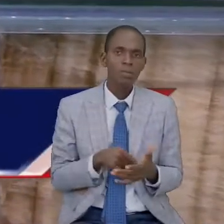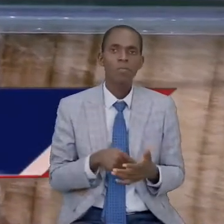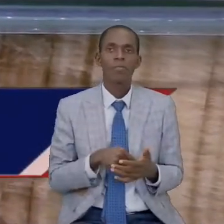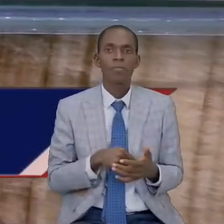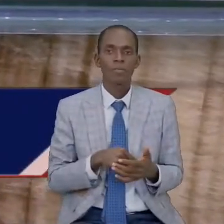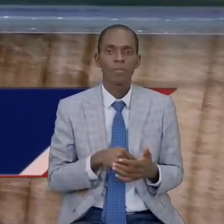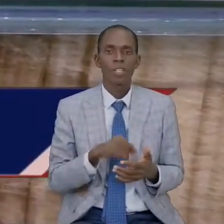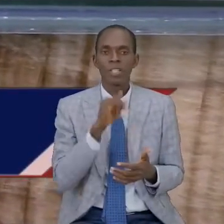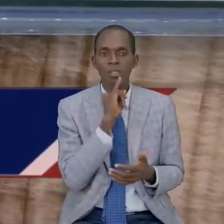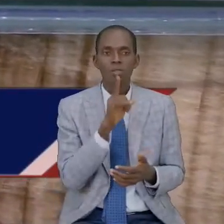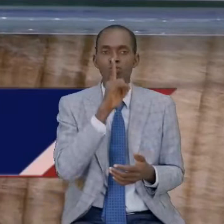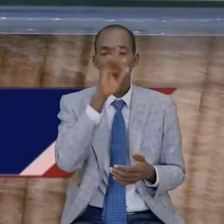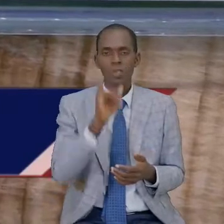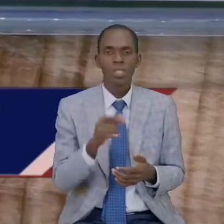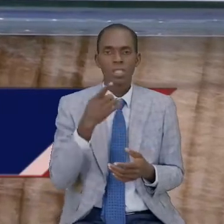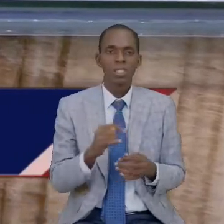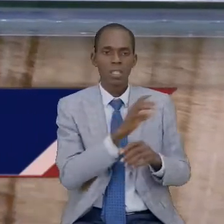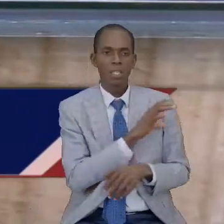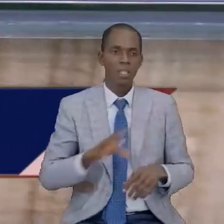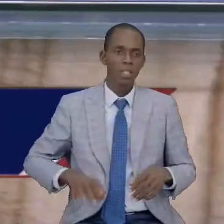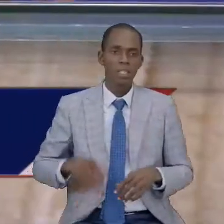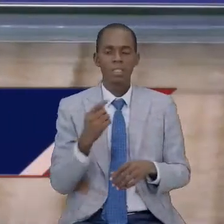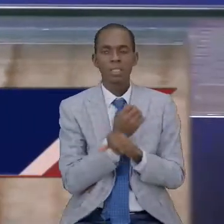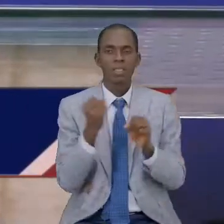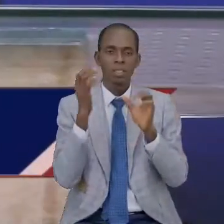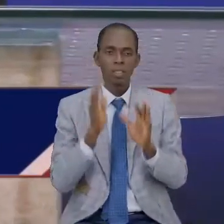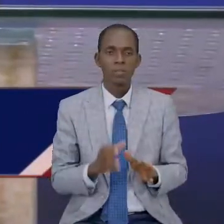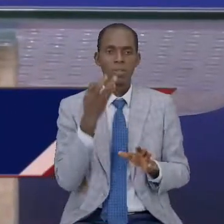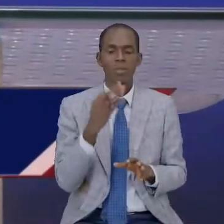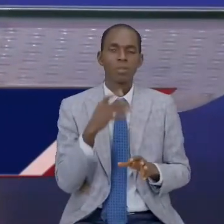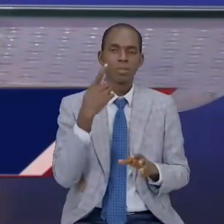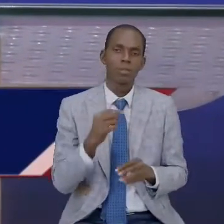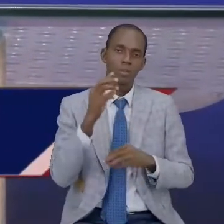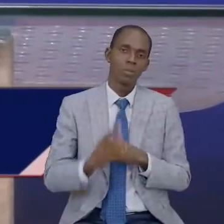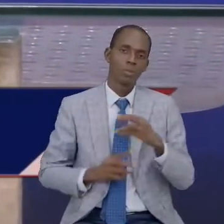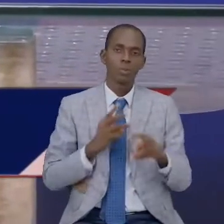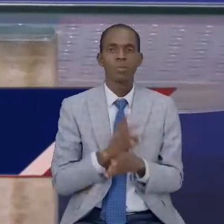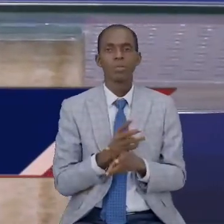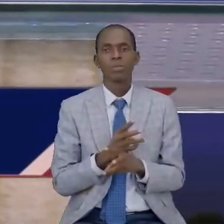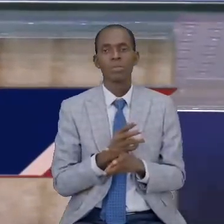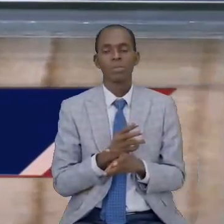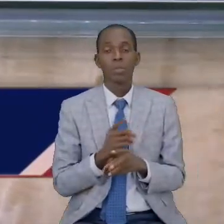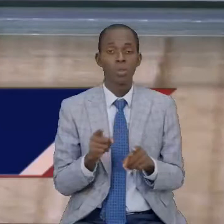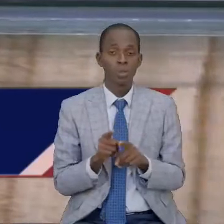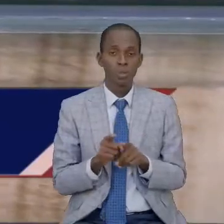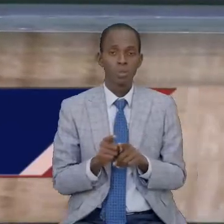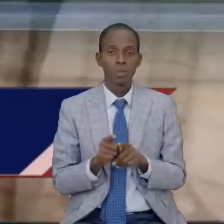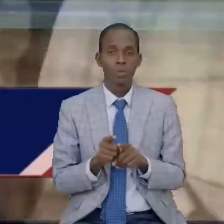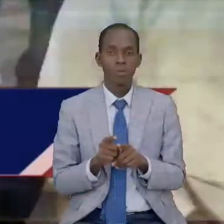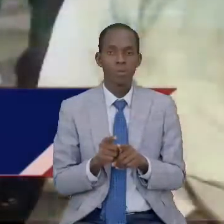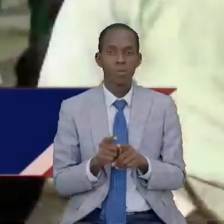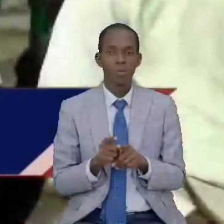this is indeed the Christ, the Savior of the world.